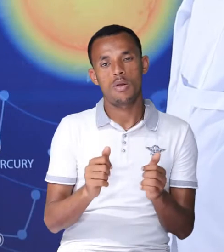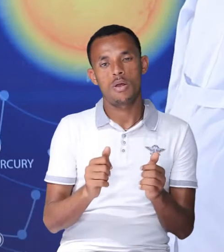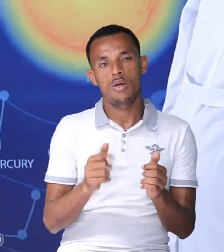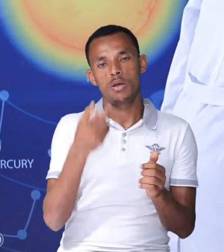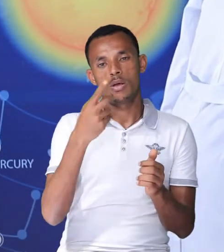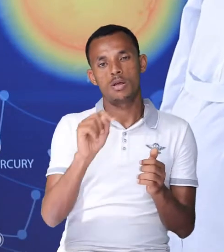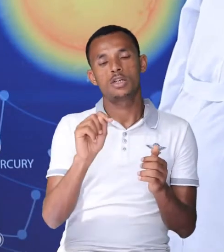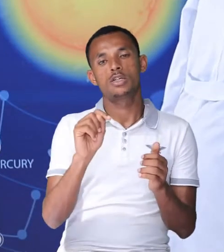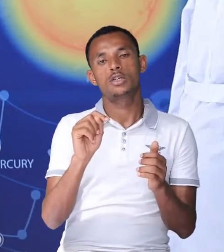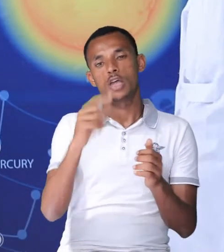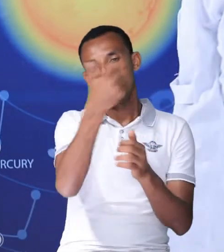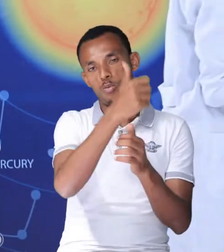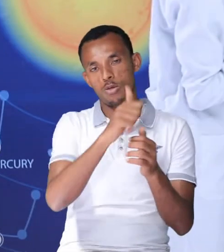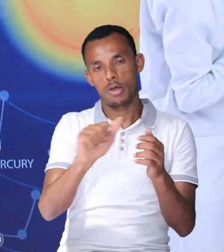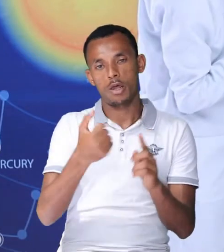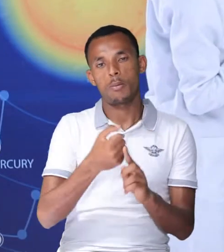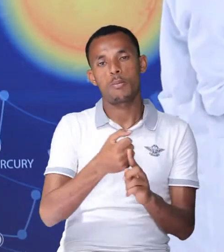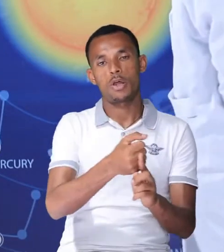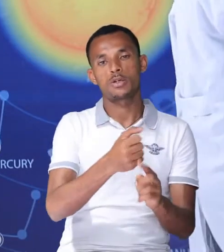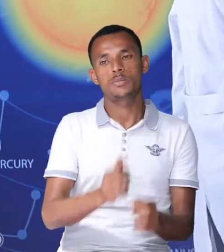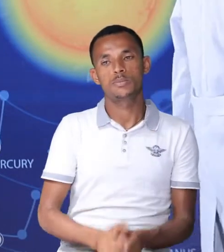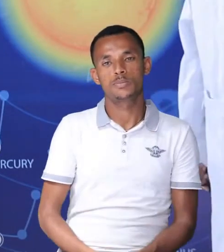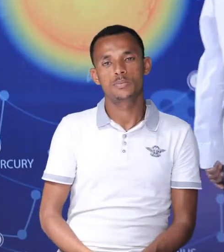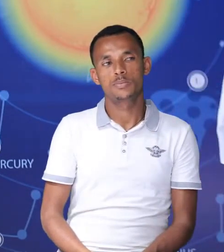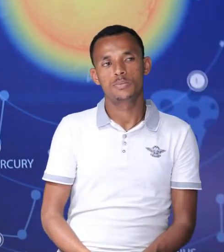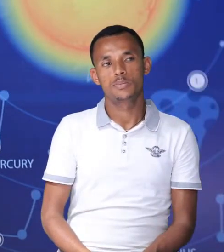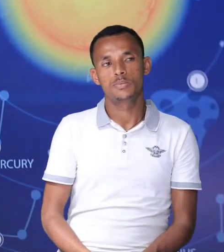the atmospheric pressure.